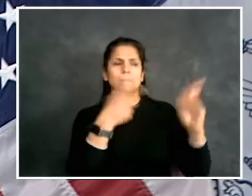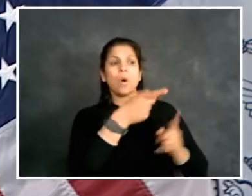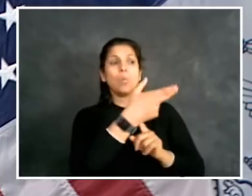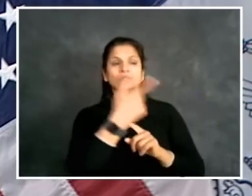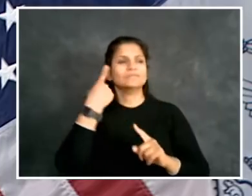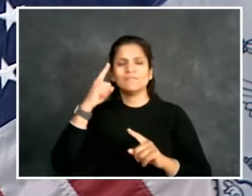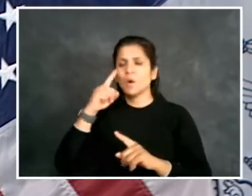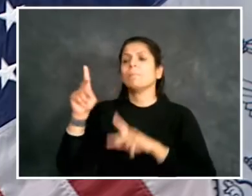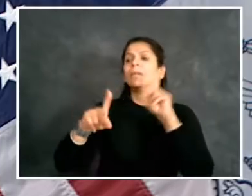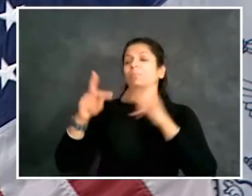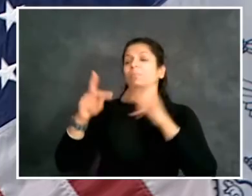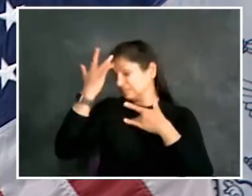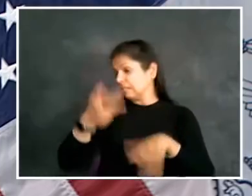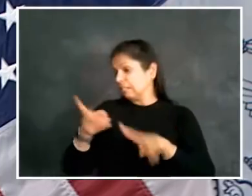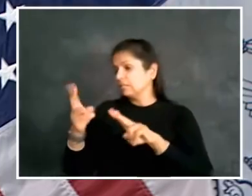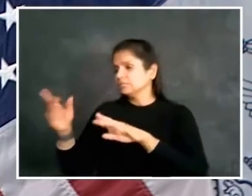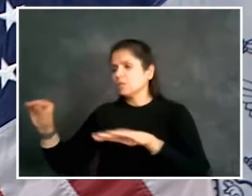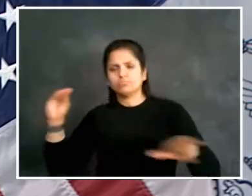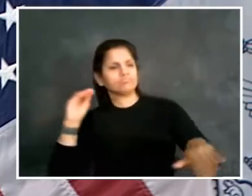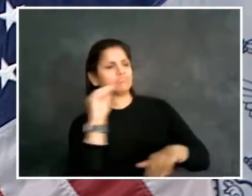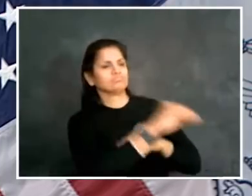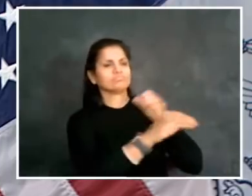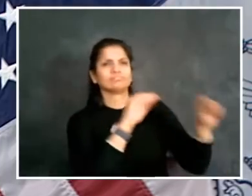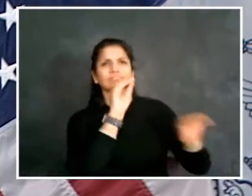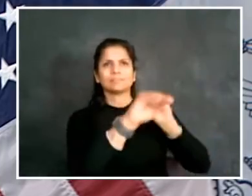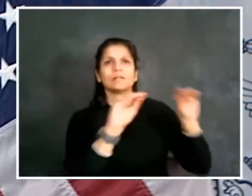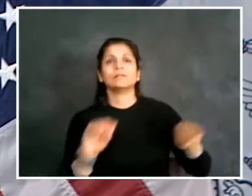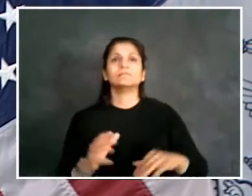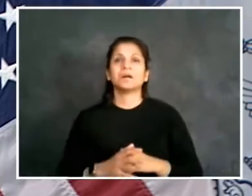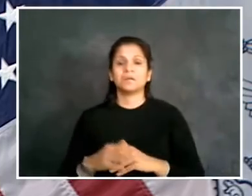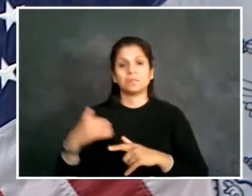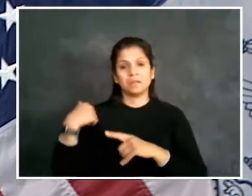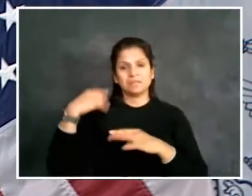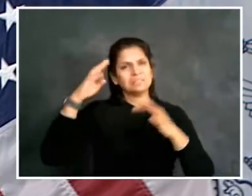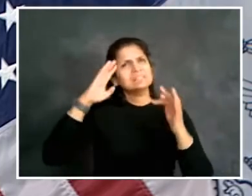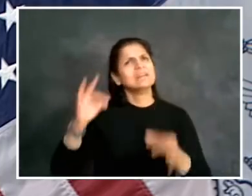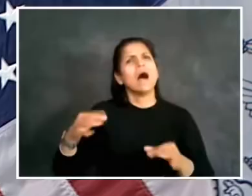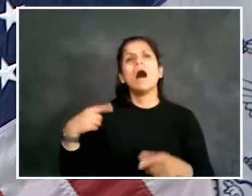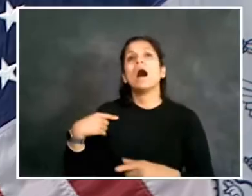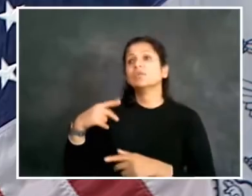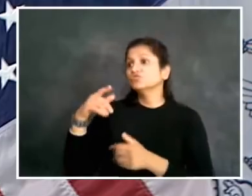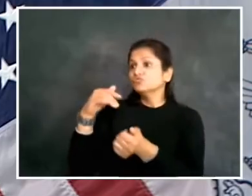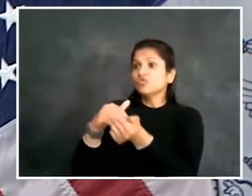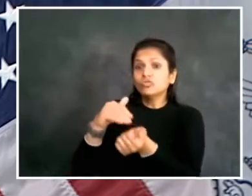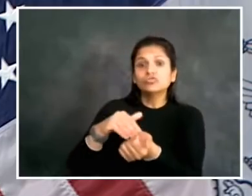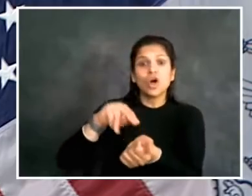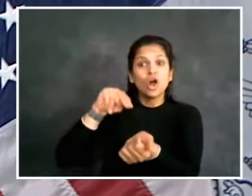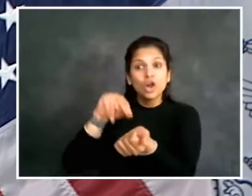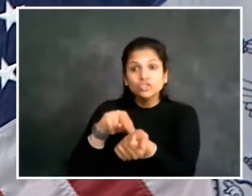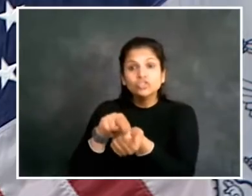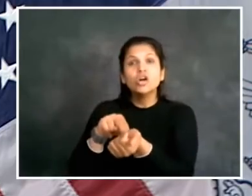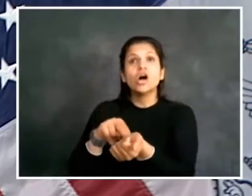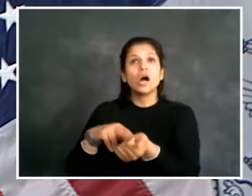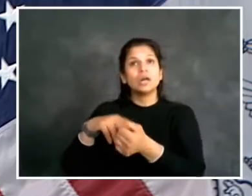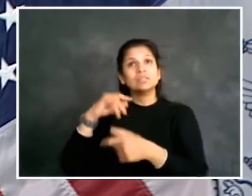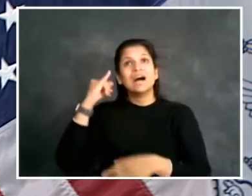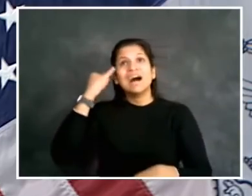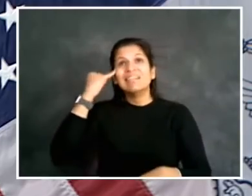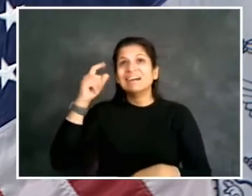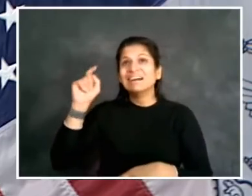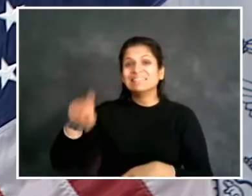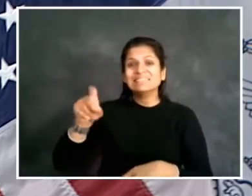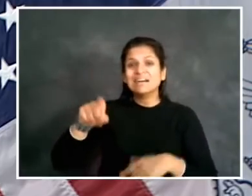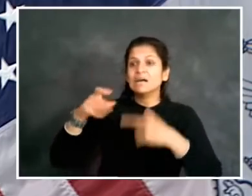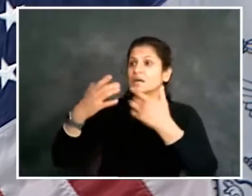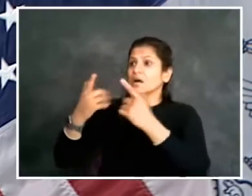who needed a place to isolate, individuals who needed to isolate away from their family if they might be sick. Obviously, more and more trying to reach homeless